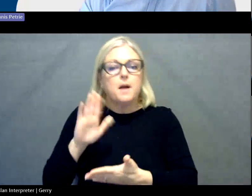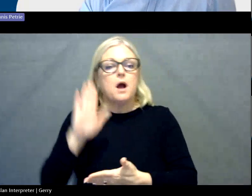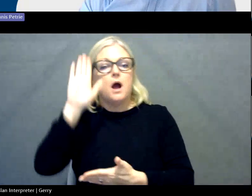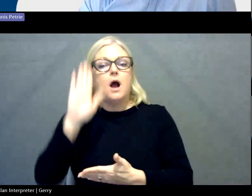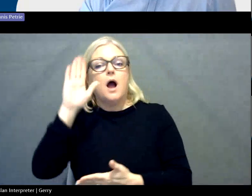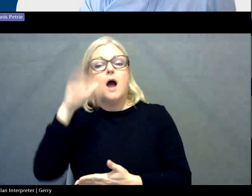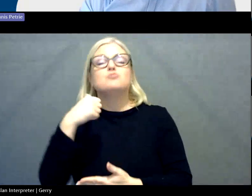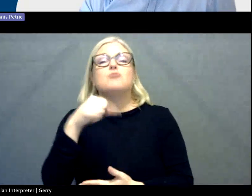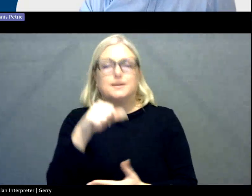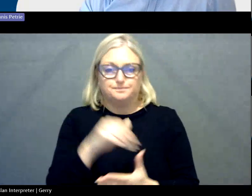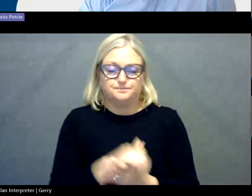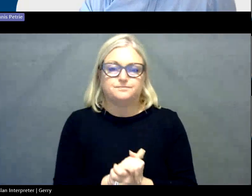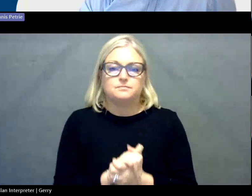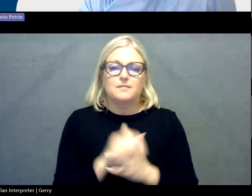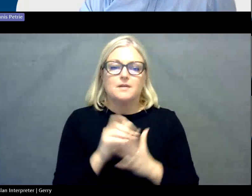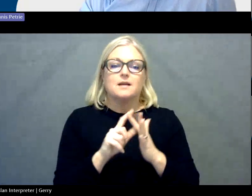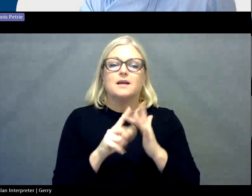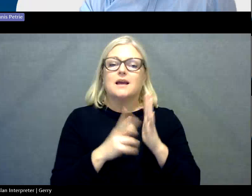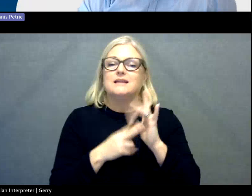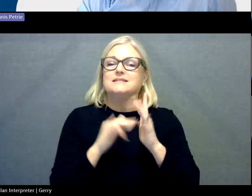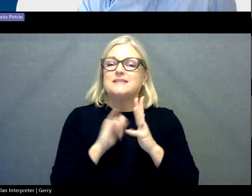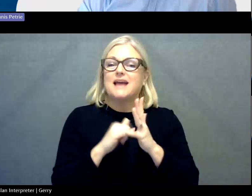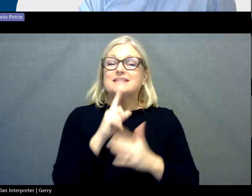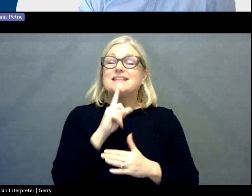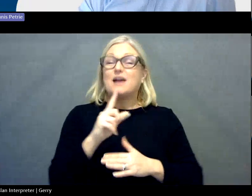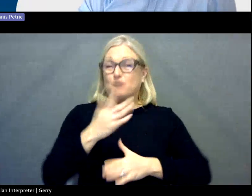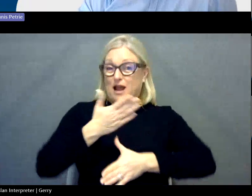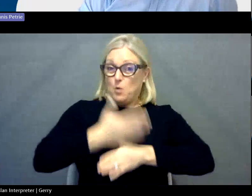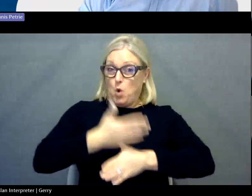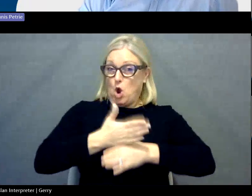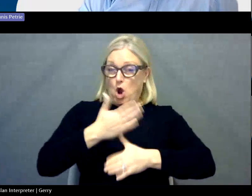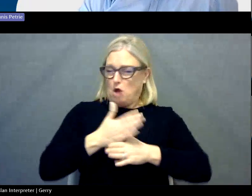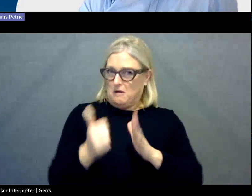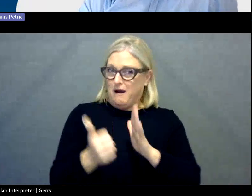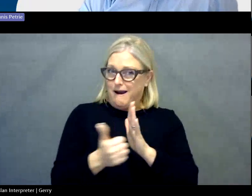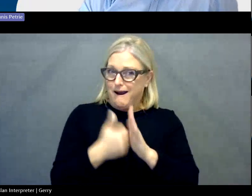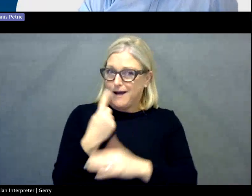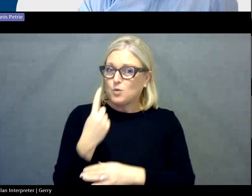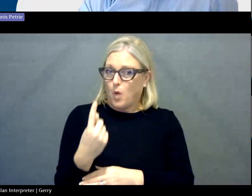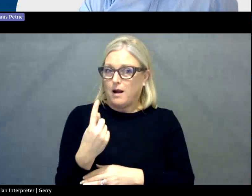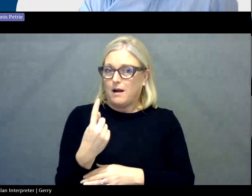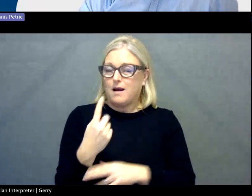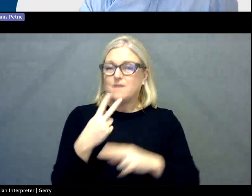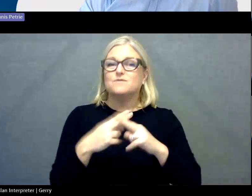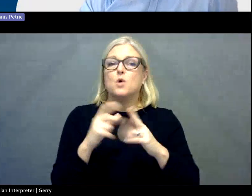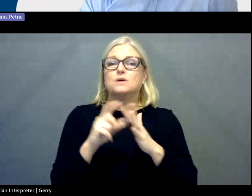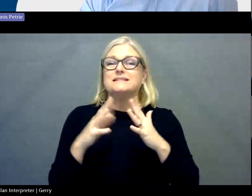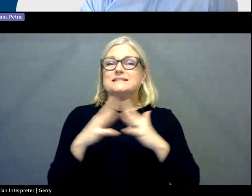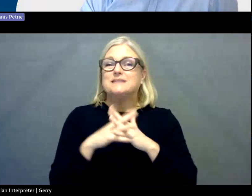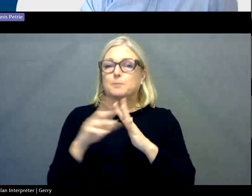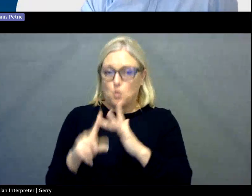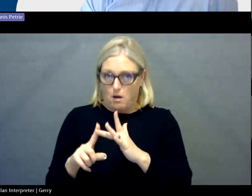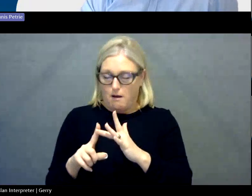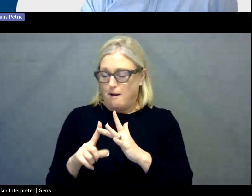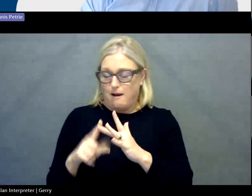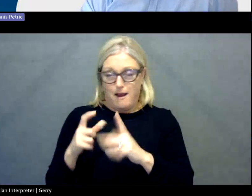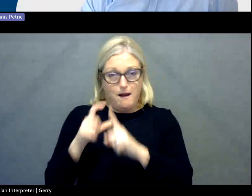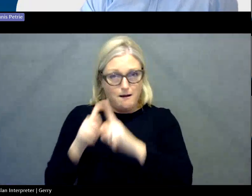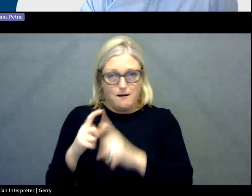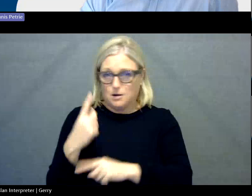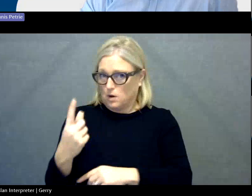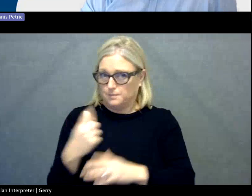suppose work was probably one of the areas that we worked the hardest at in the DWI. So early on, we had